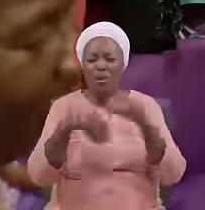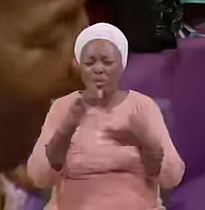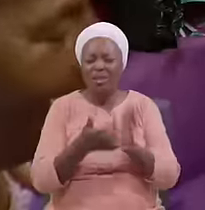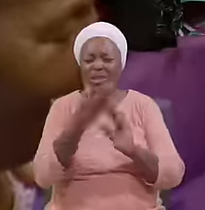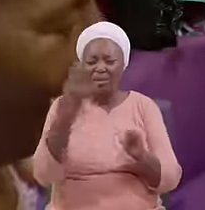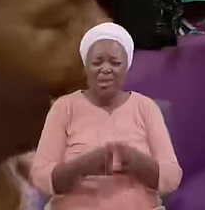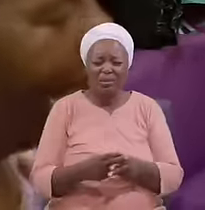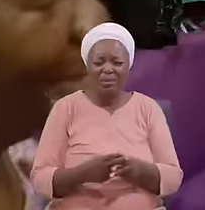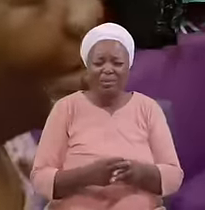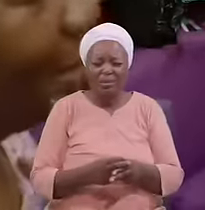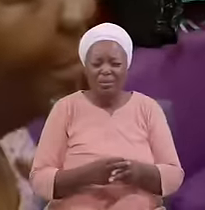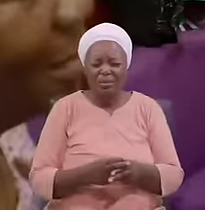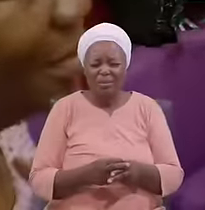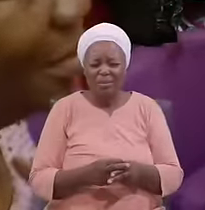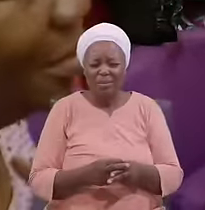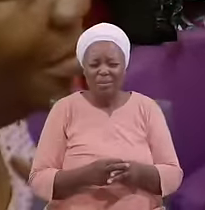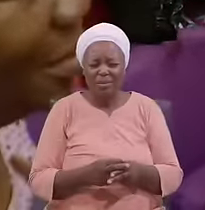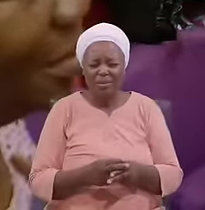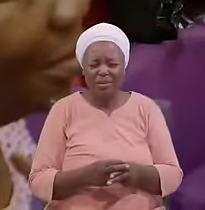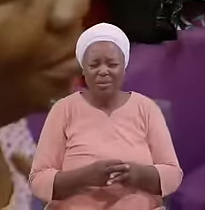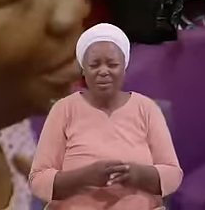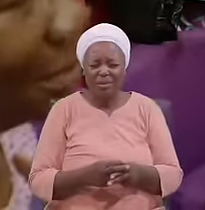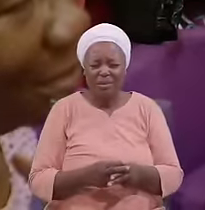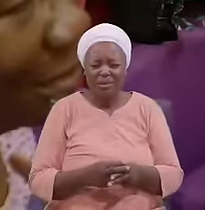name. Eye problem,